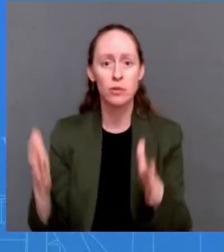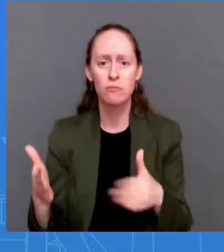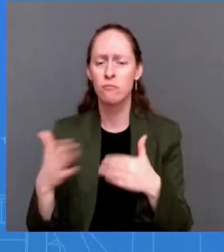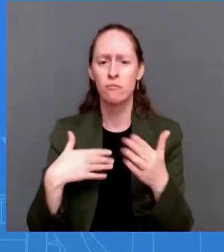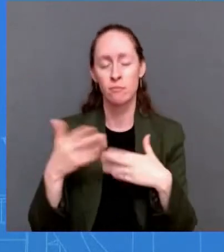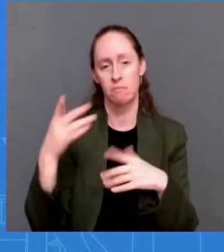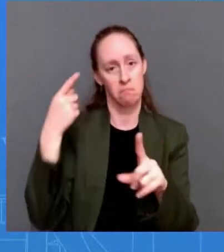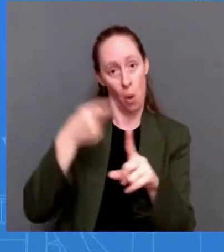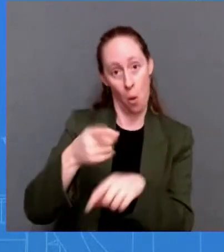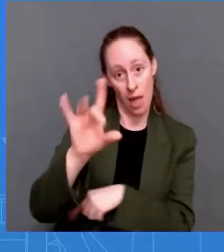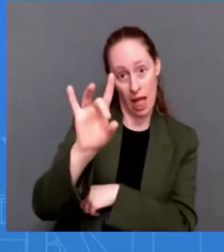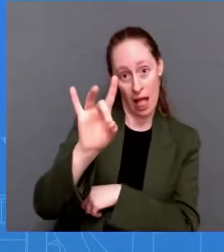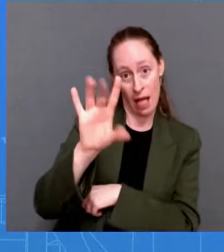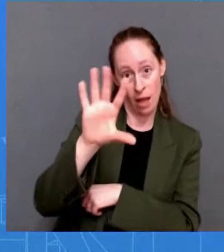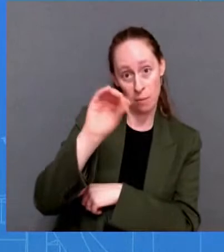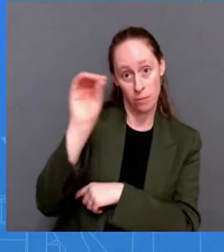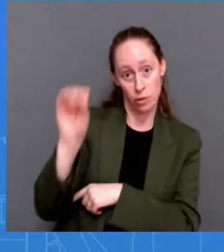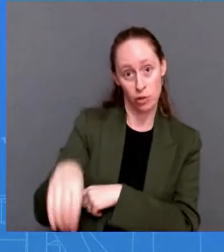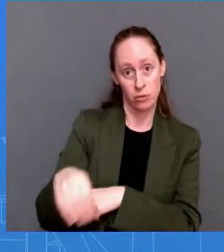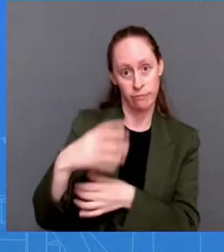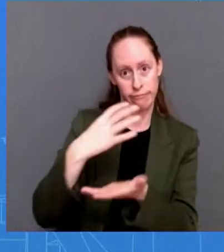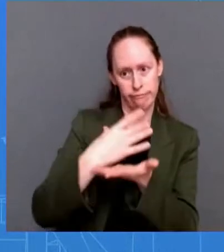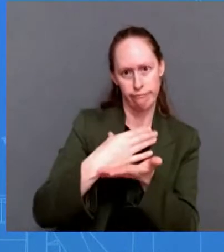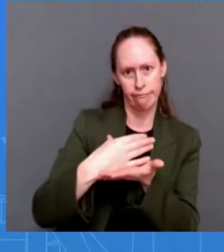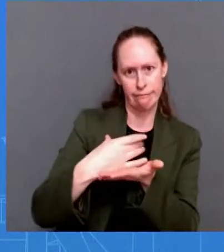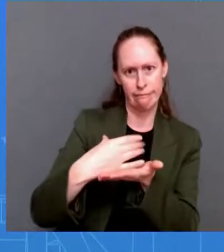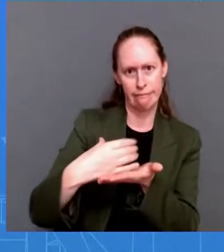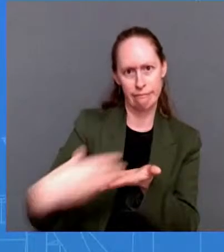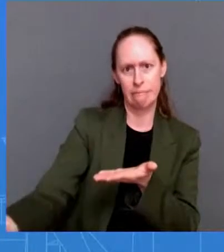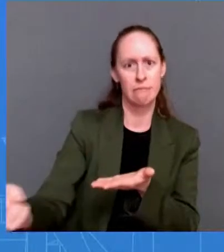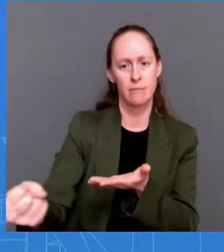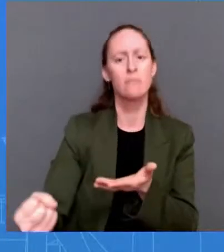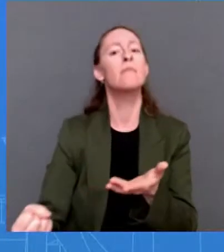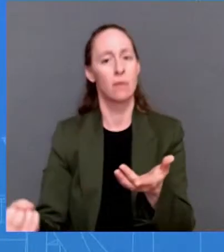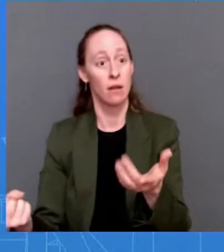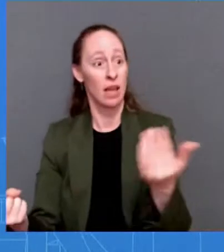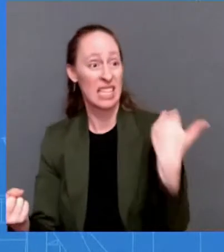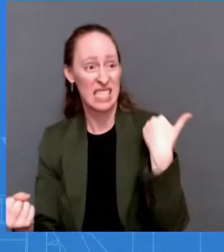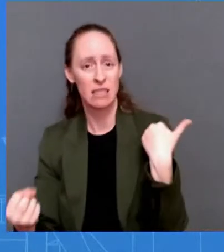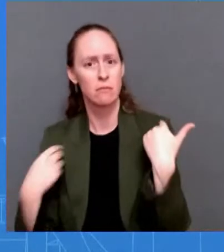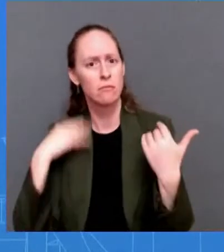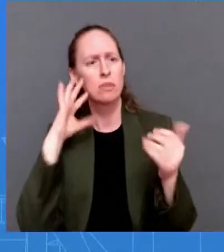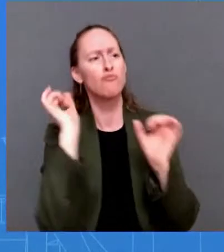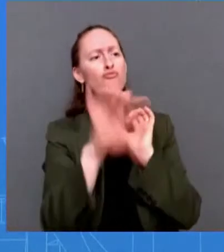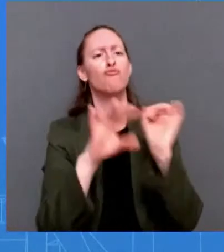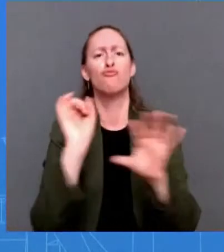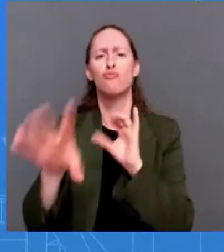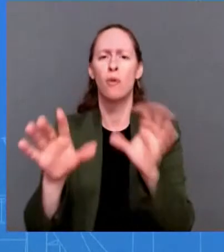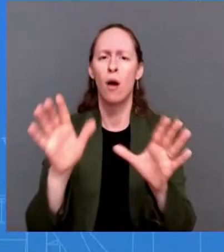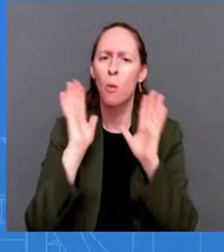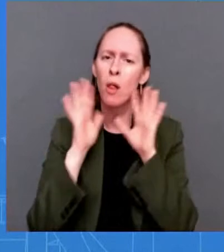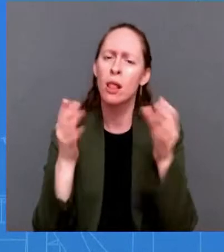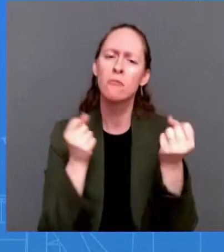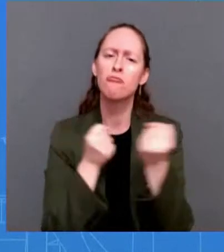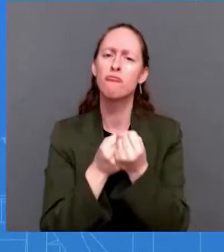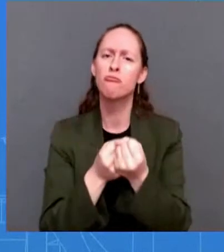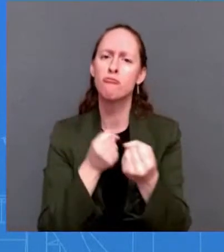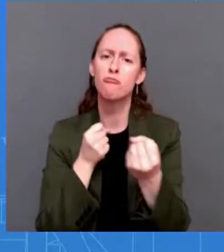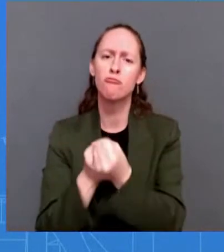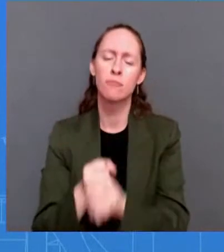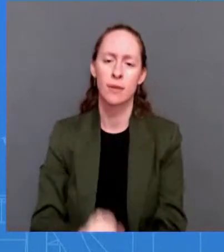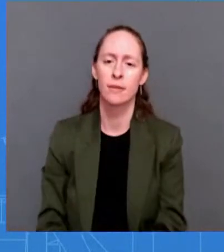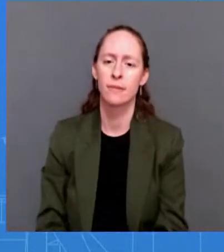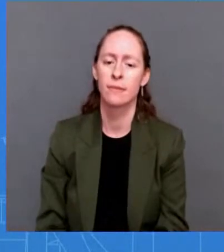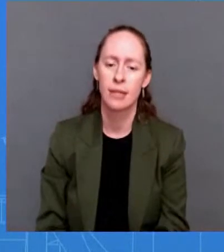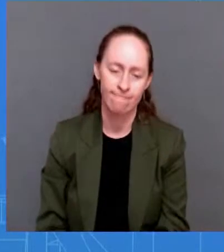move these vaccines to those that need them most. Yeah, I think that's the key part, is vaccines available. We want to